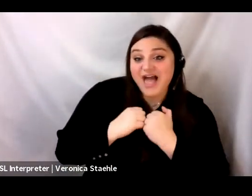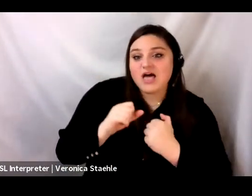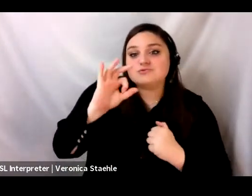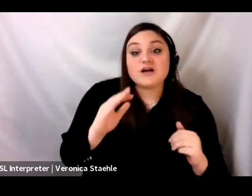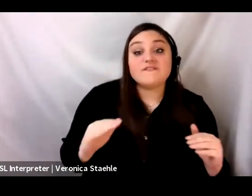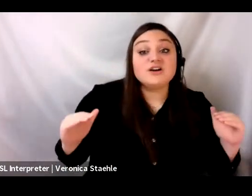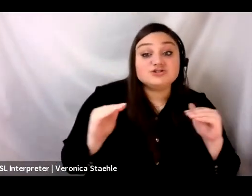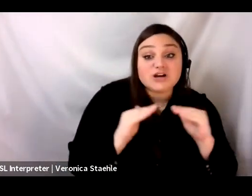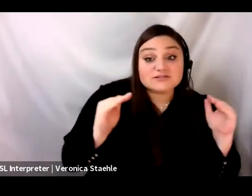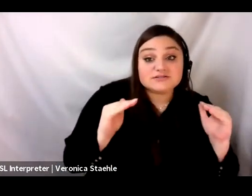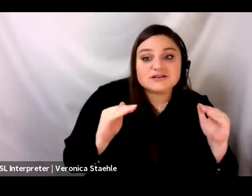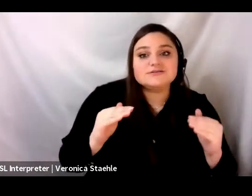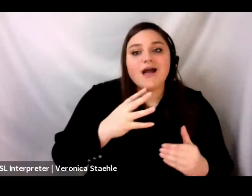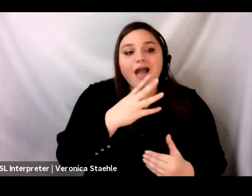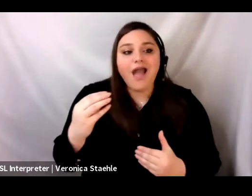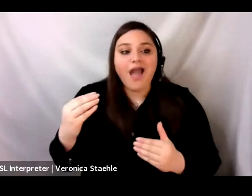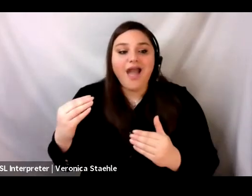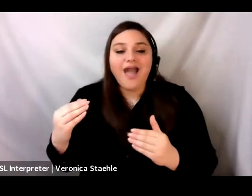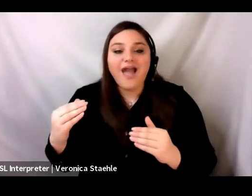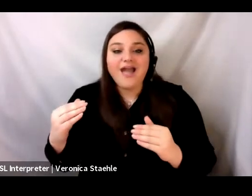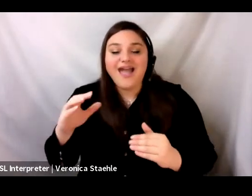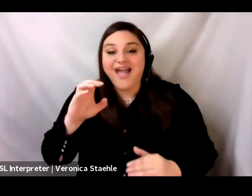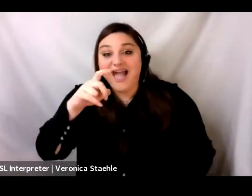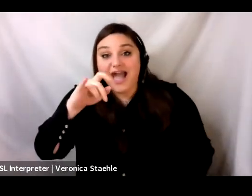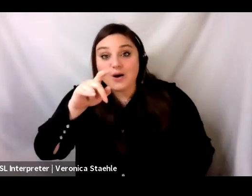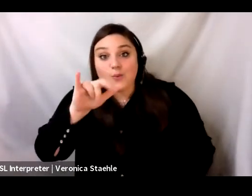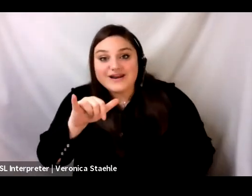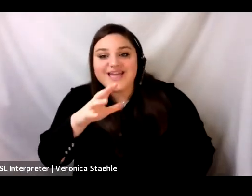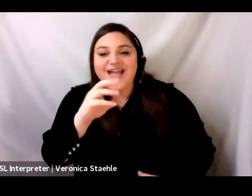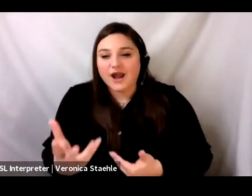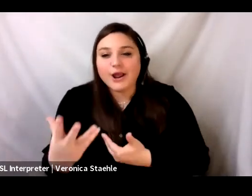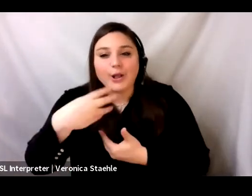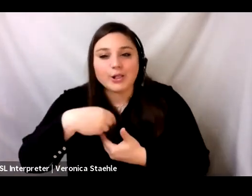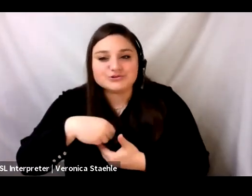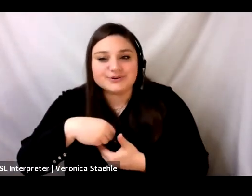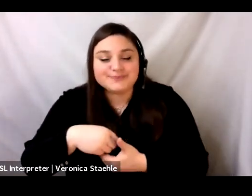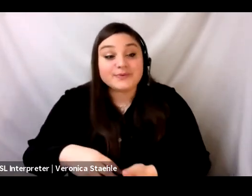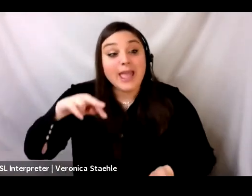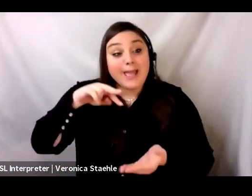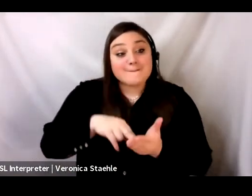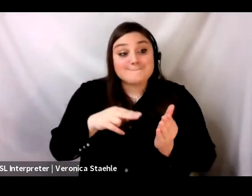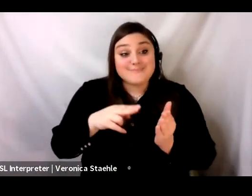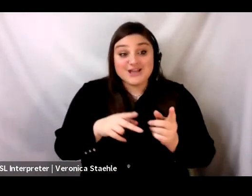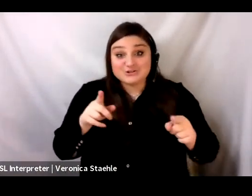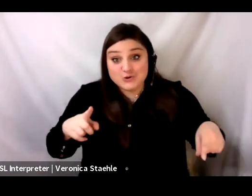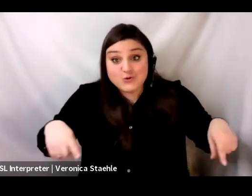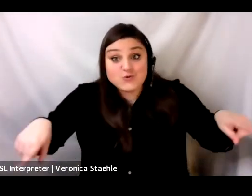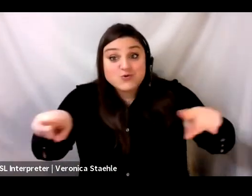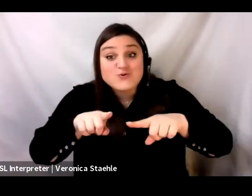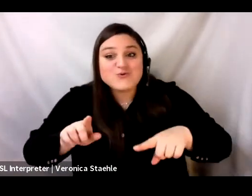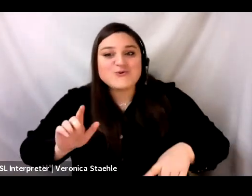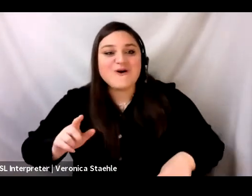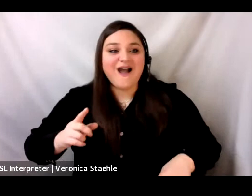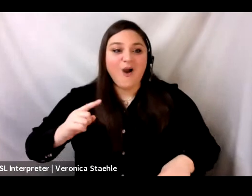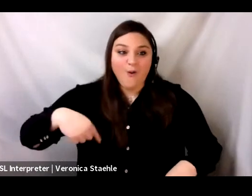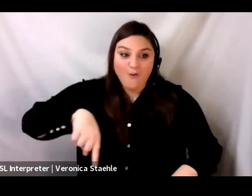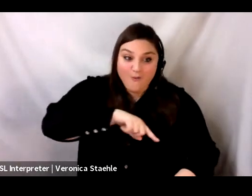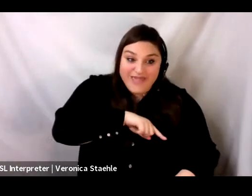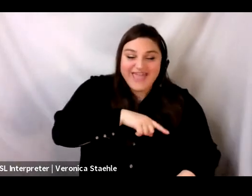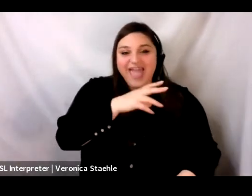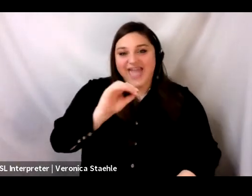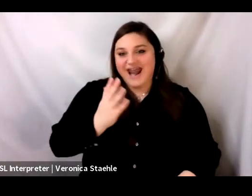inclusion. This means that we, and you, our audience, agrees to share